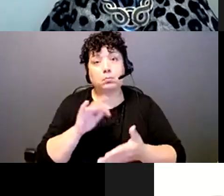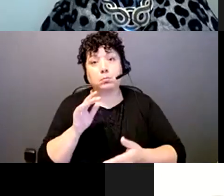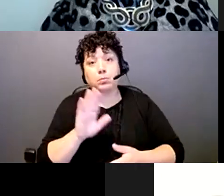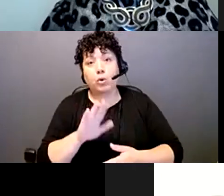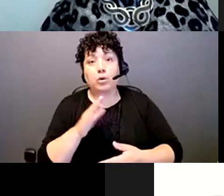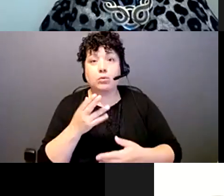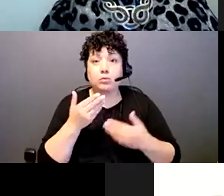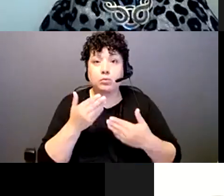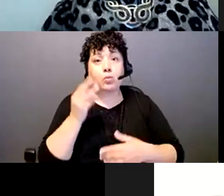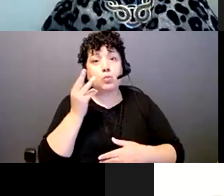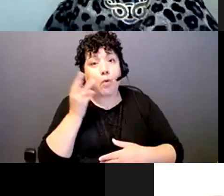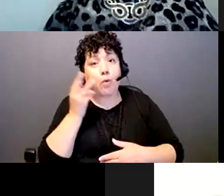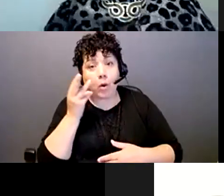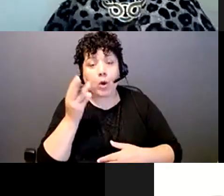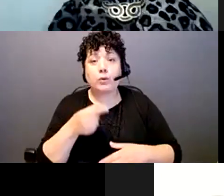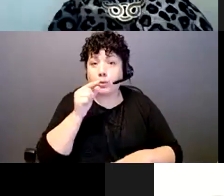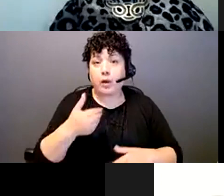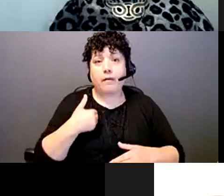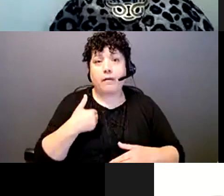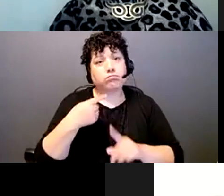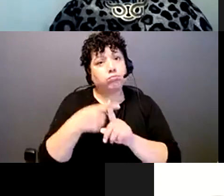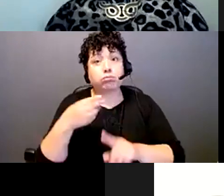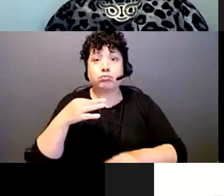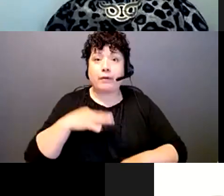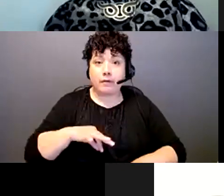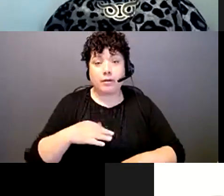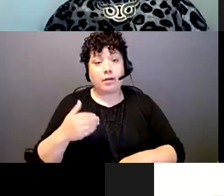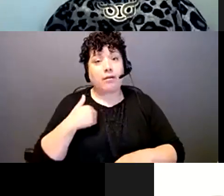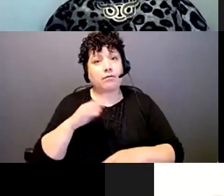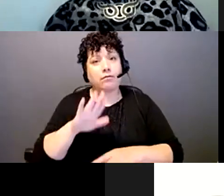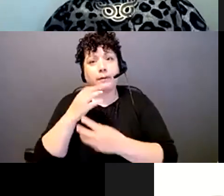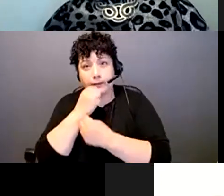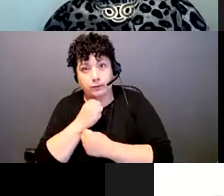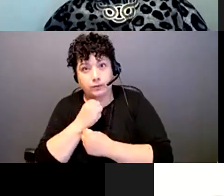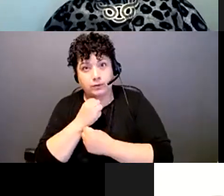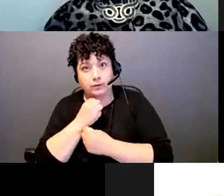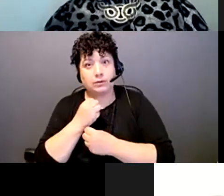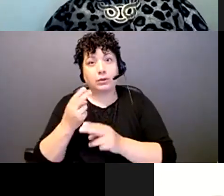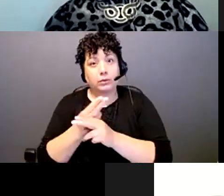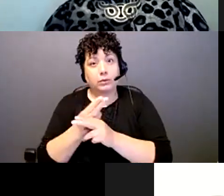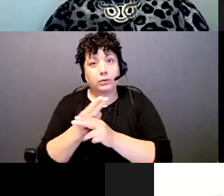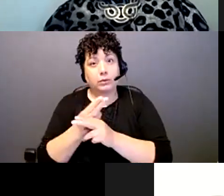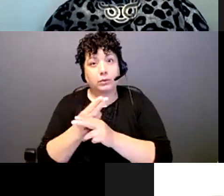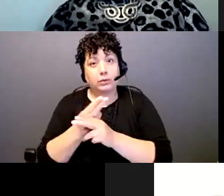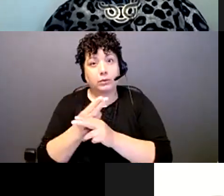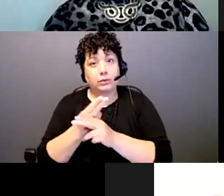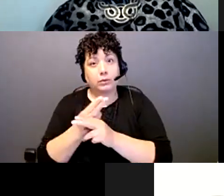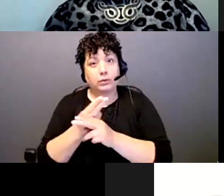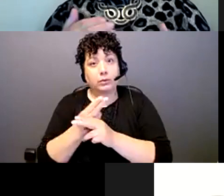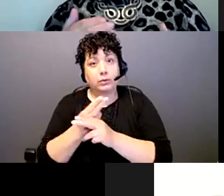of wine. And then there's the sacramental use of ayahuasca or peyote. And